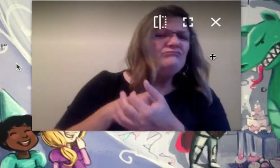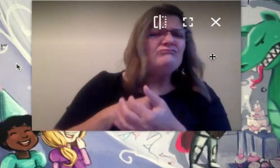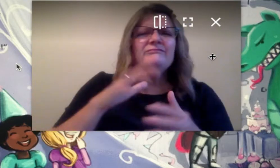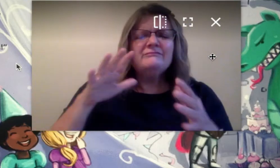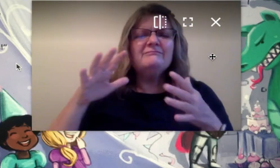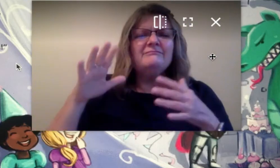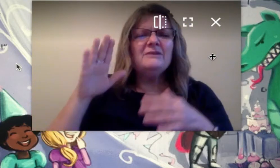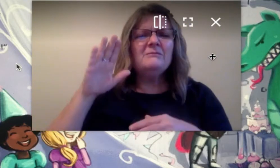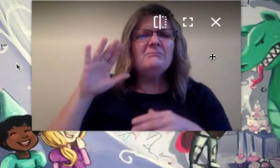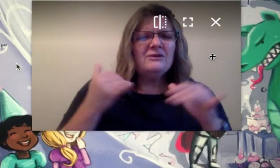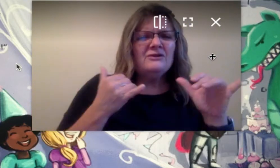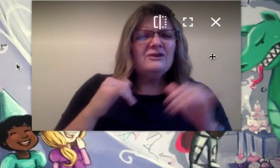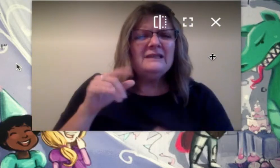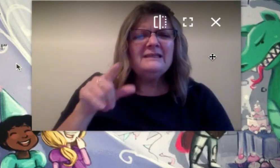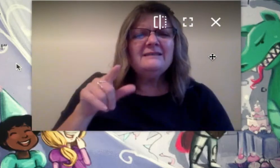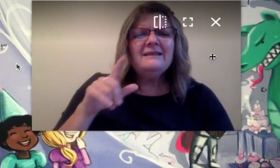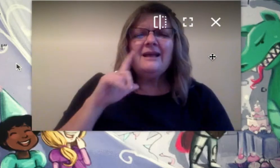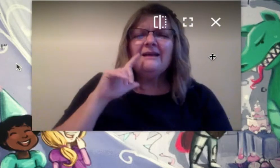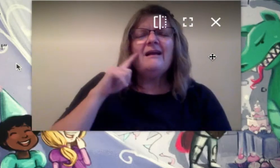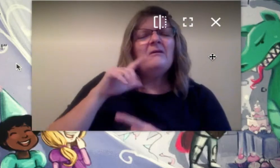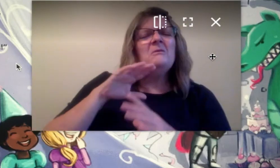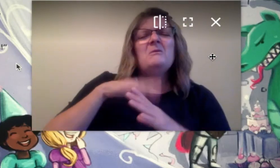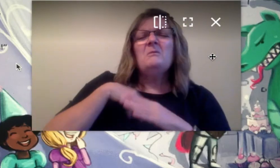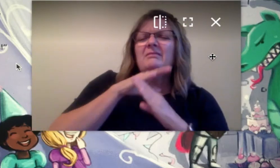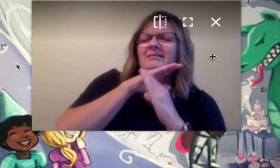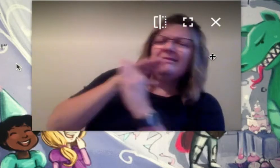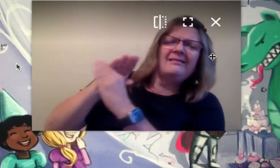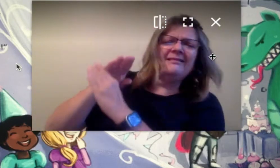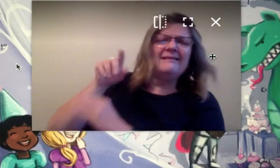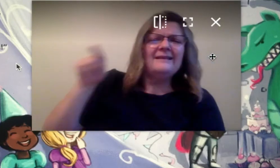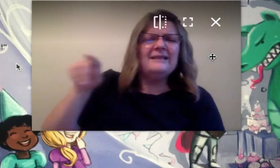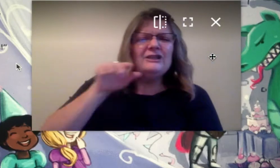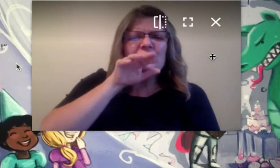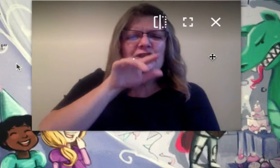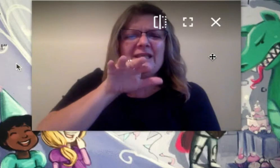and I will stop the dragon.